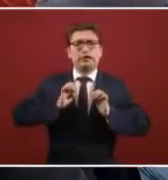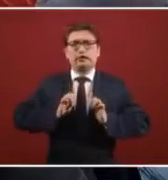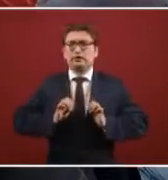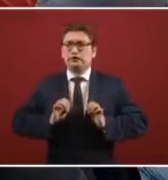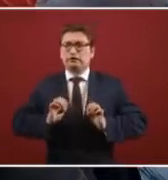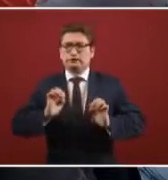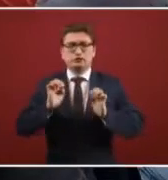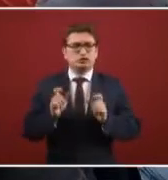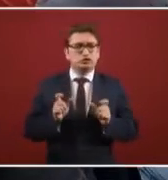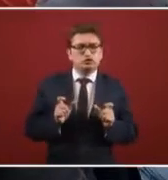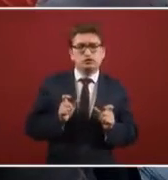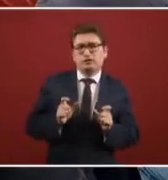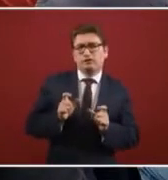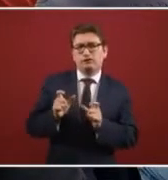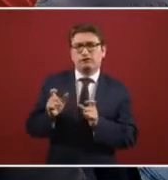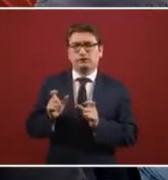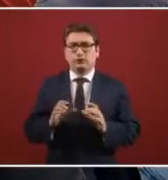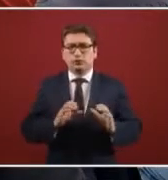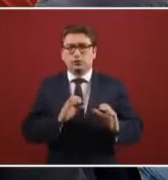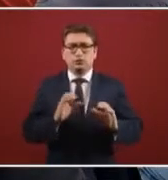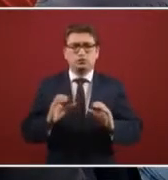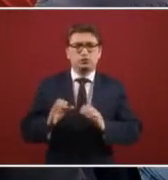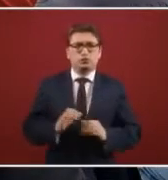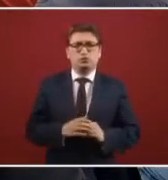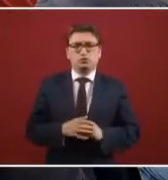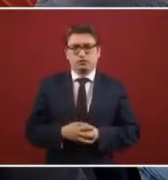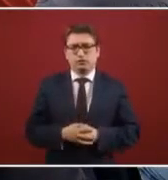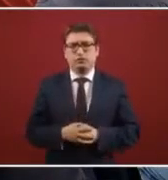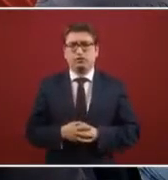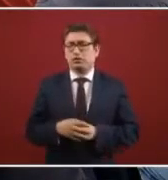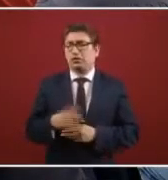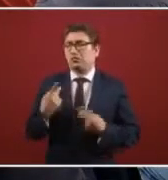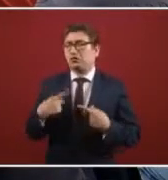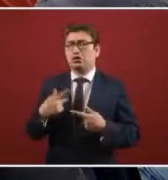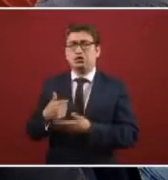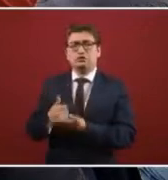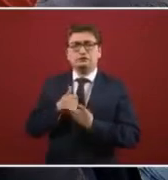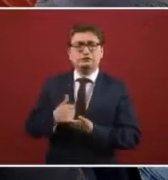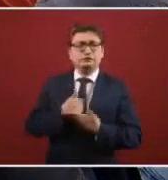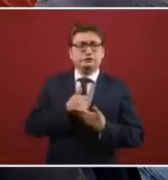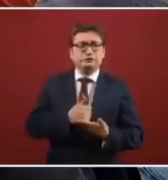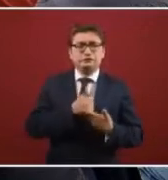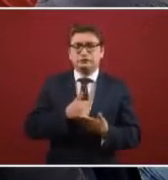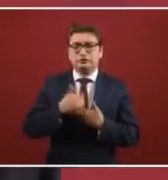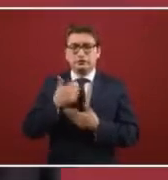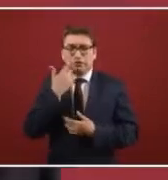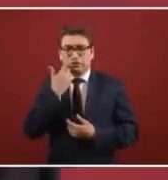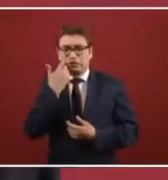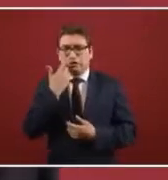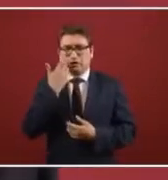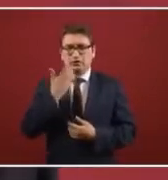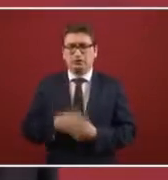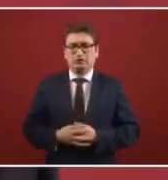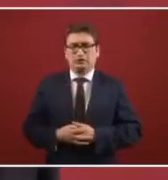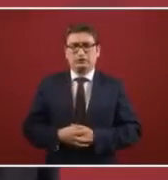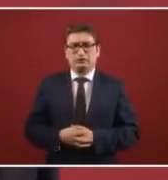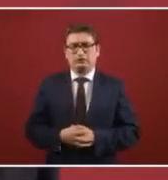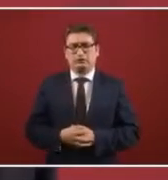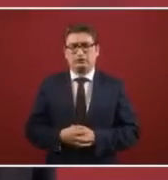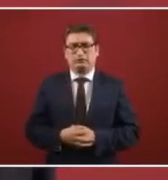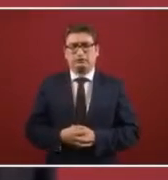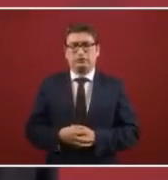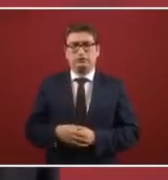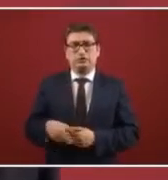to live in these mansions and be surrounded de by los these fiscones. people that are doing their bidding,